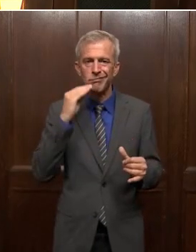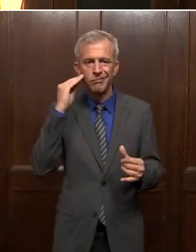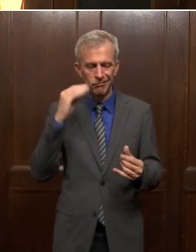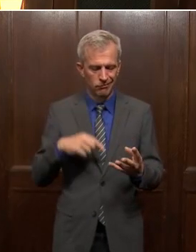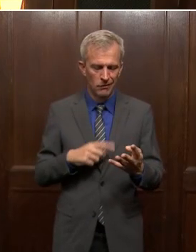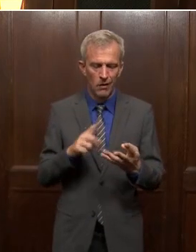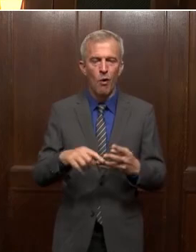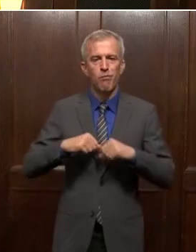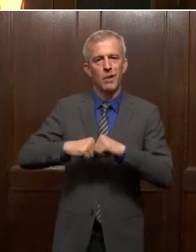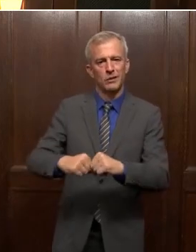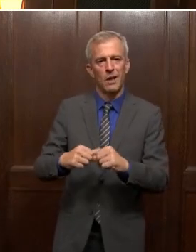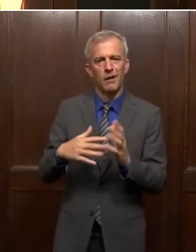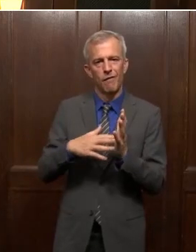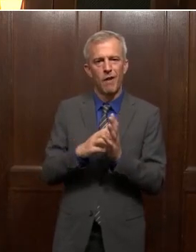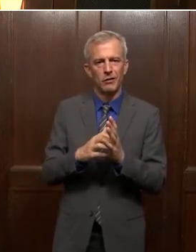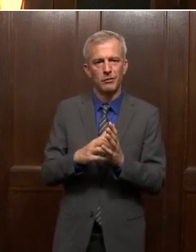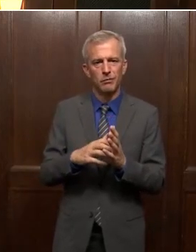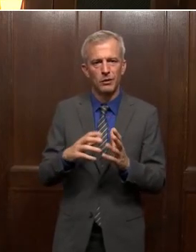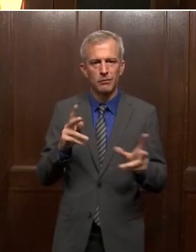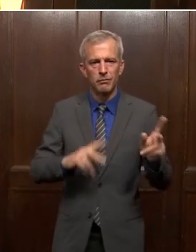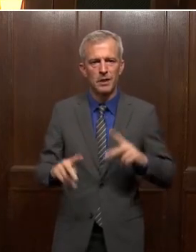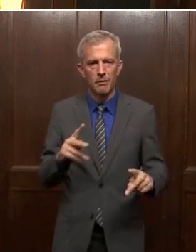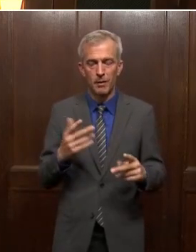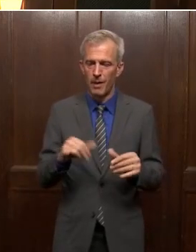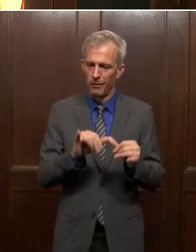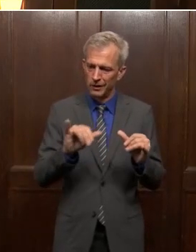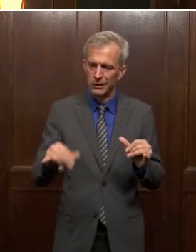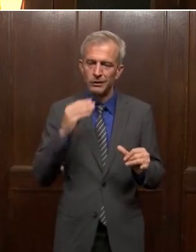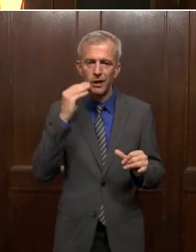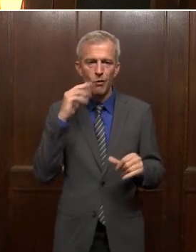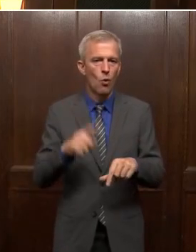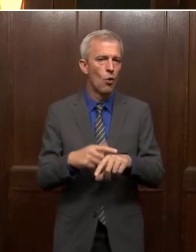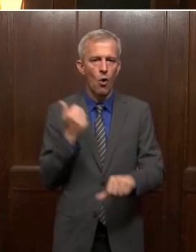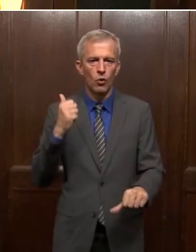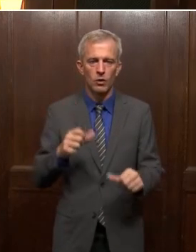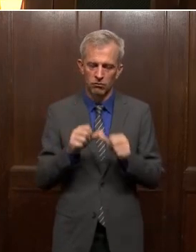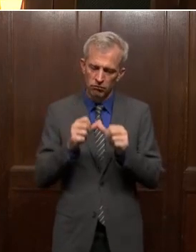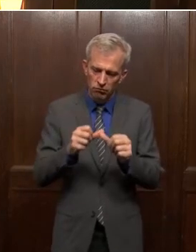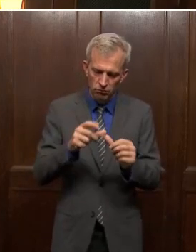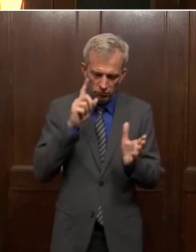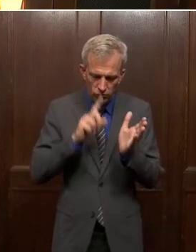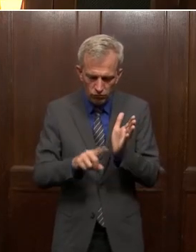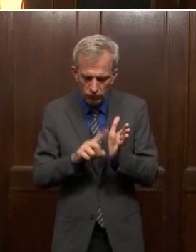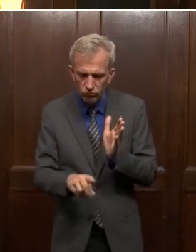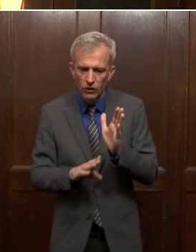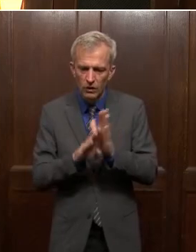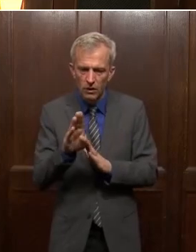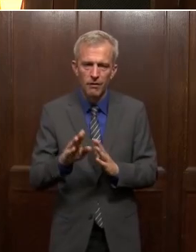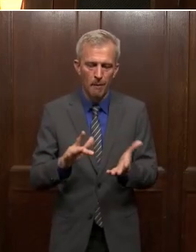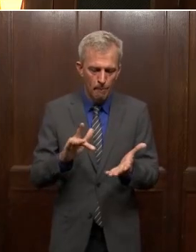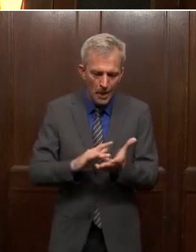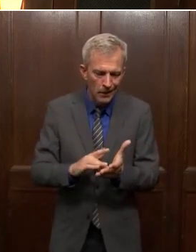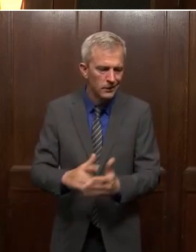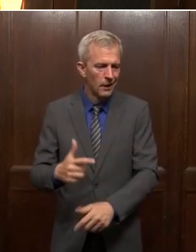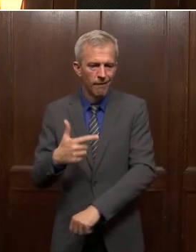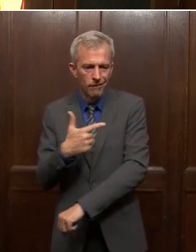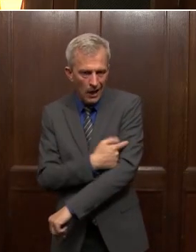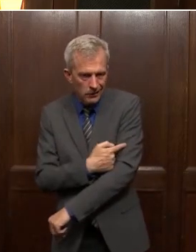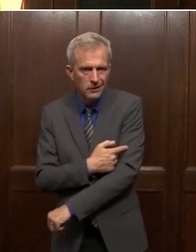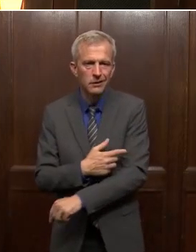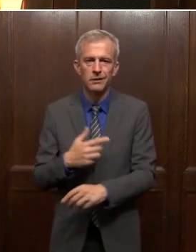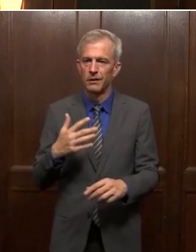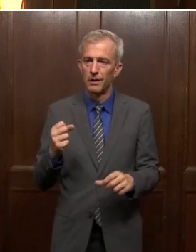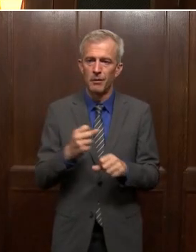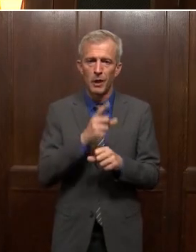populations who may need to stay indoors longer, keep doing research and development of the medicines and ultimately the vaccine, and make sure